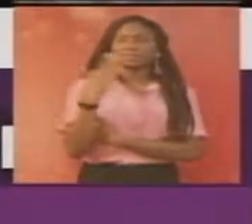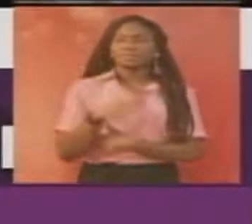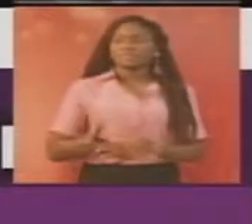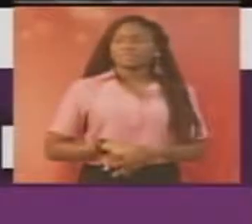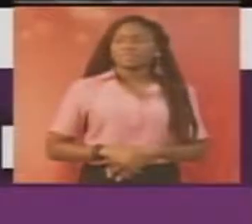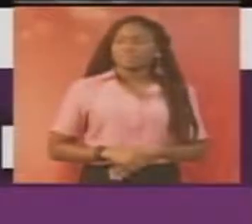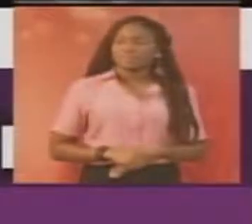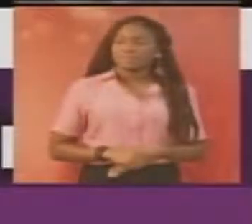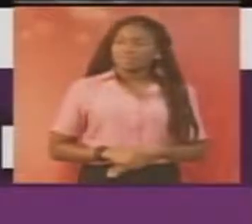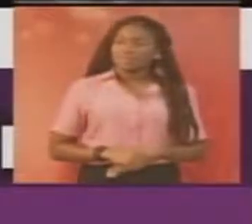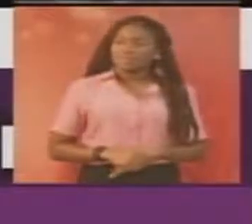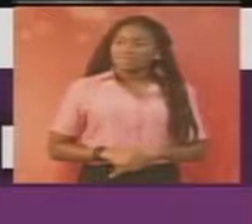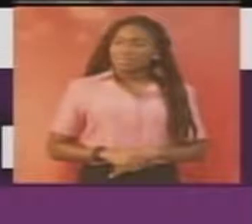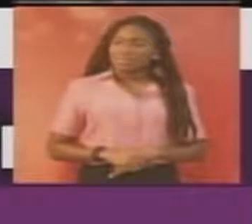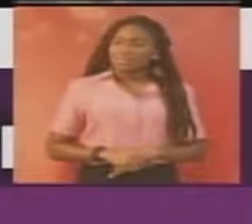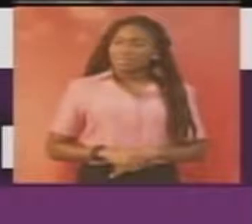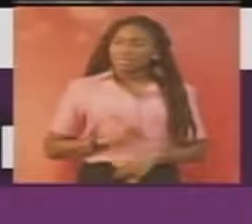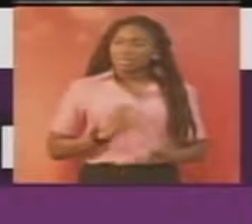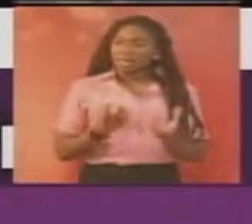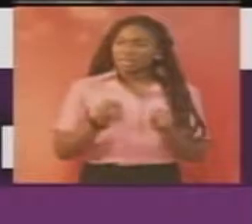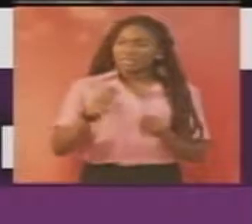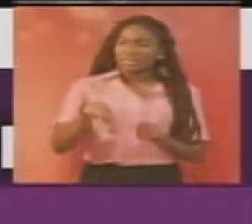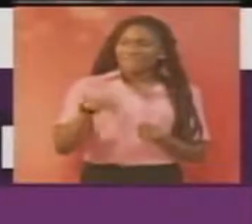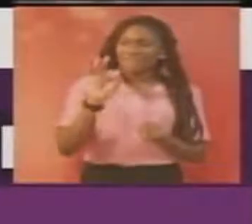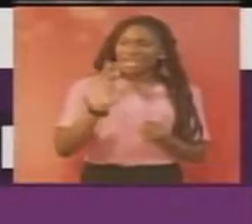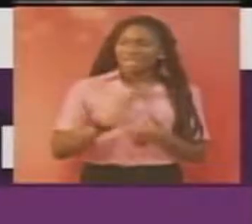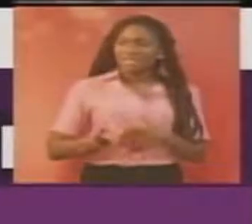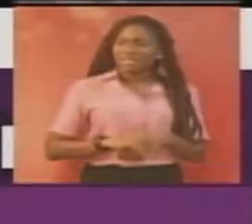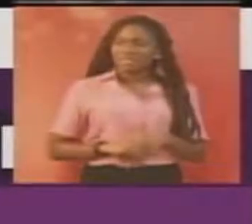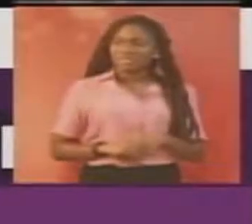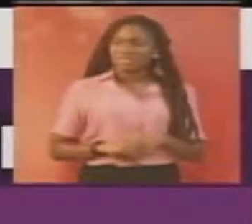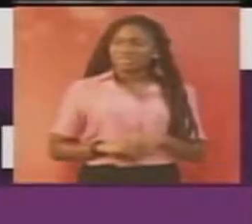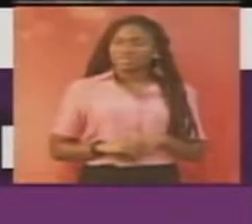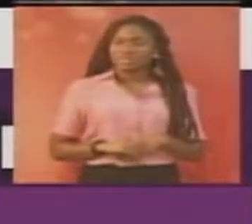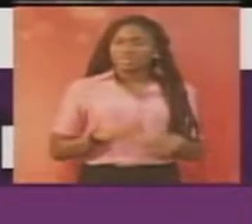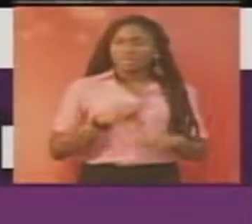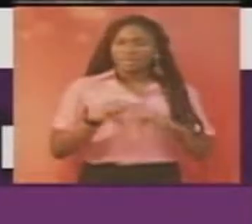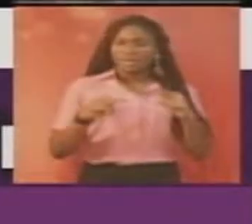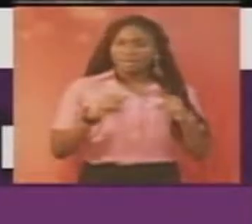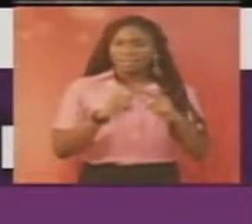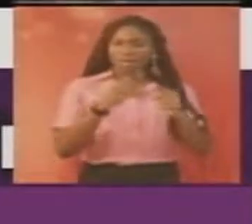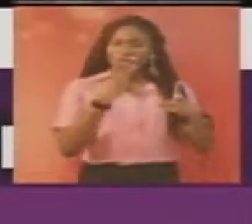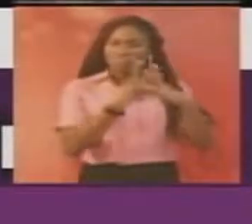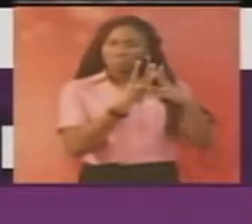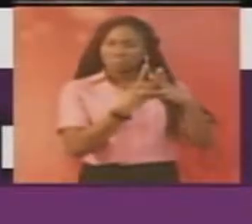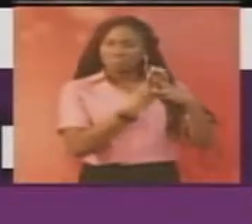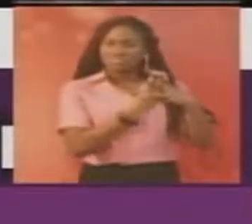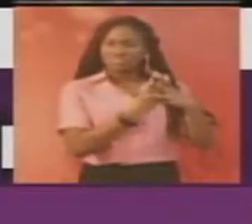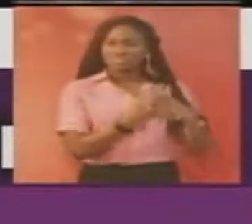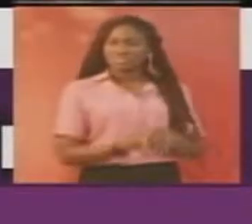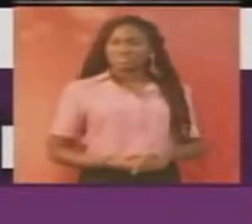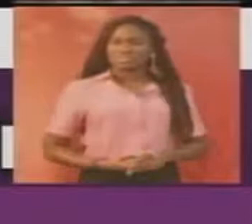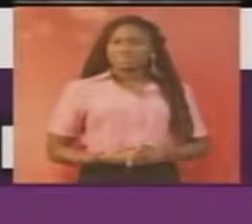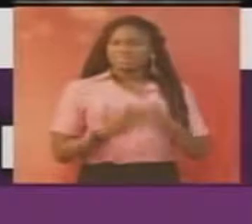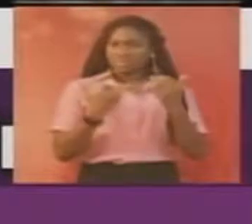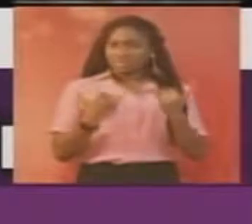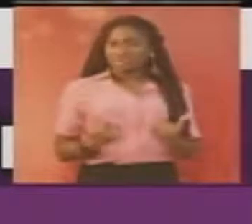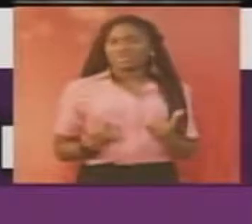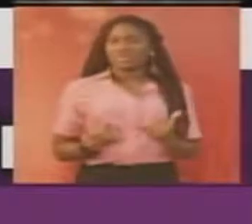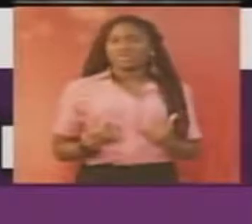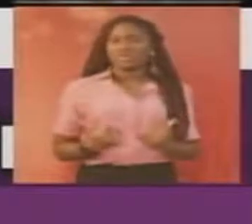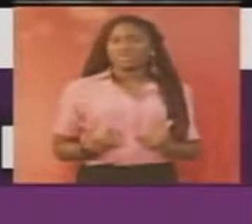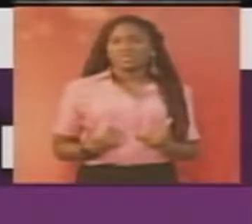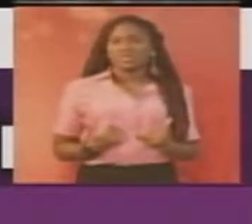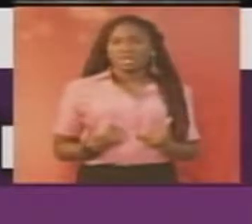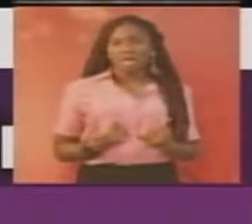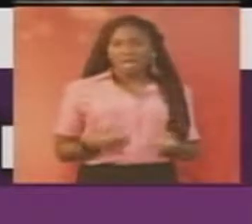Communications. I just wanted to find out concerning the prison system. Now that there have been cases that have